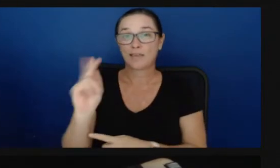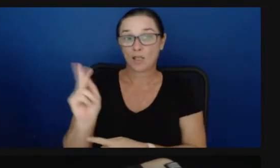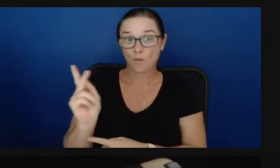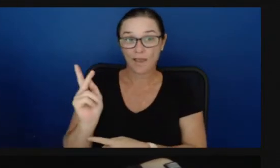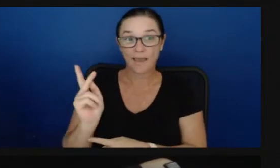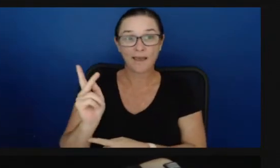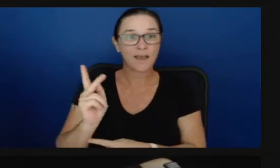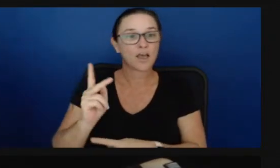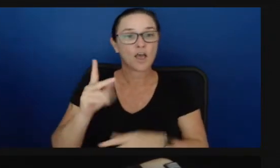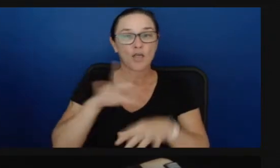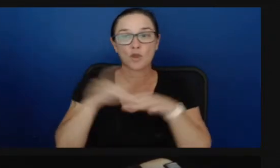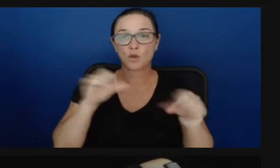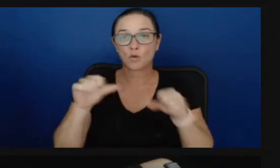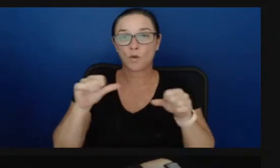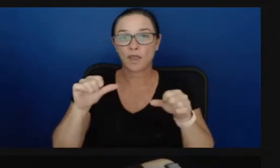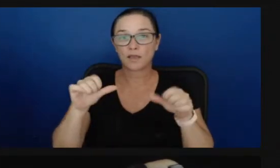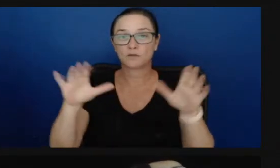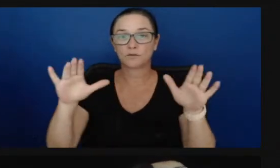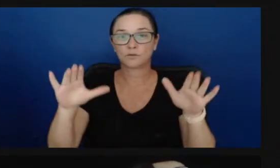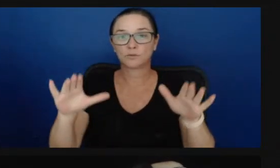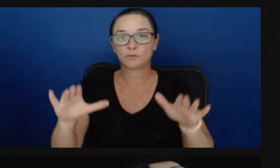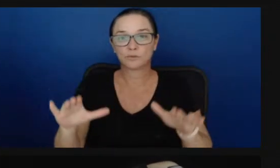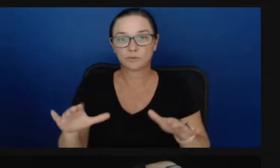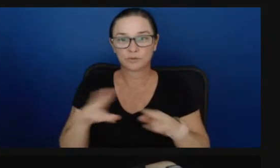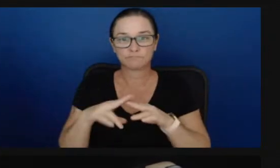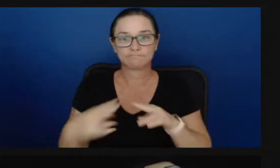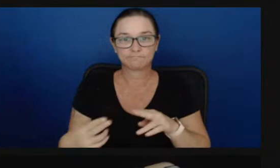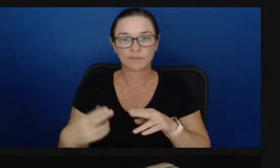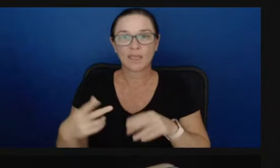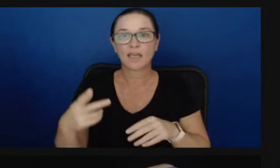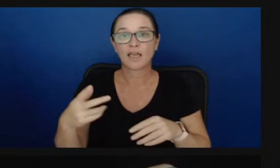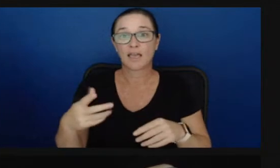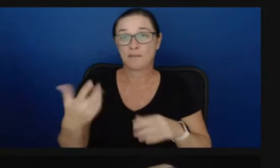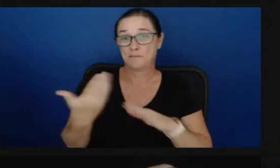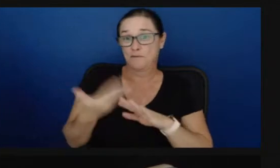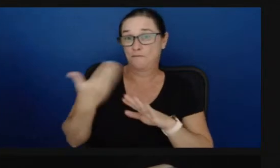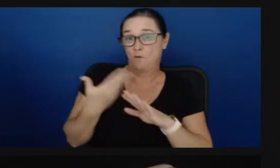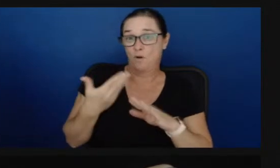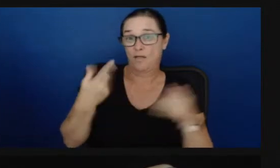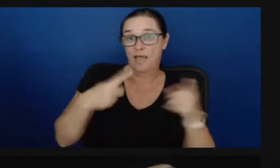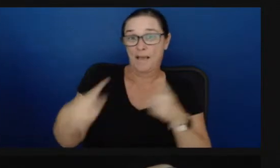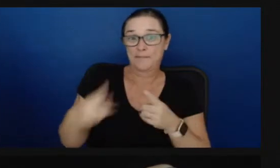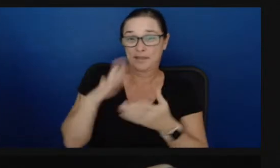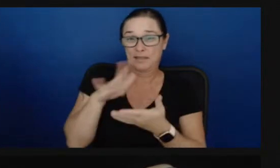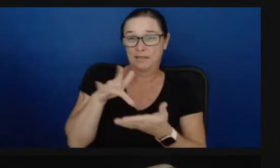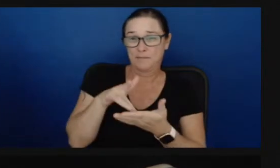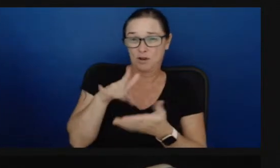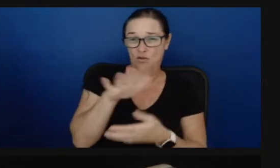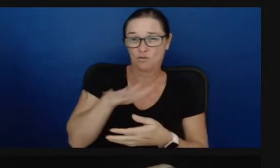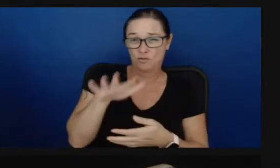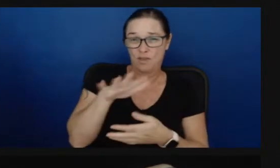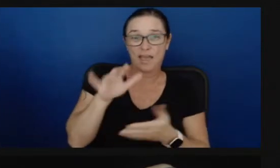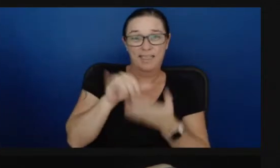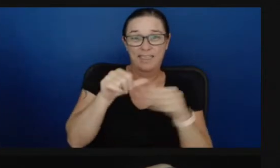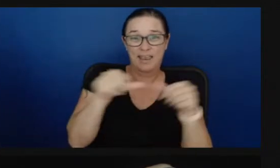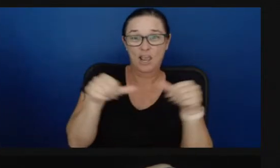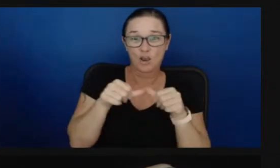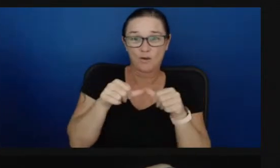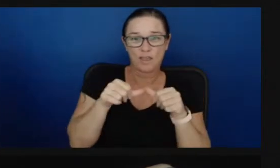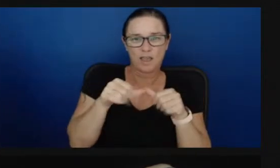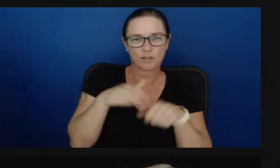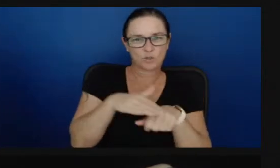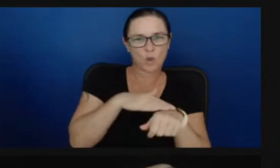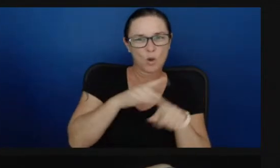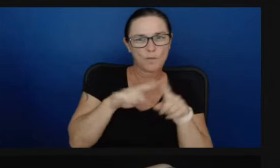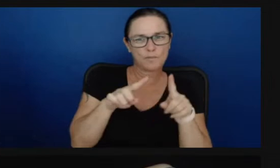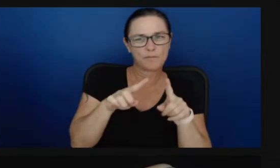have slowed down quite a bit. They had been occurring in the central region right in here. So in that area, they've slowed down, but instead we've seen